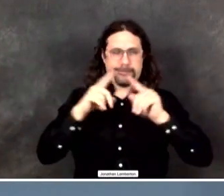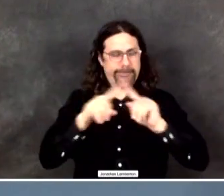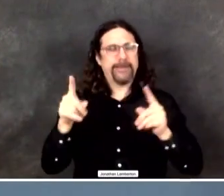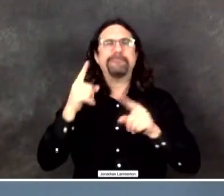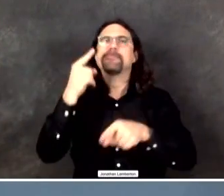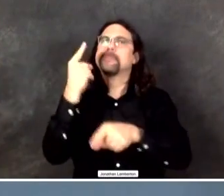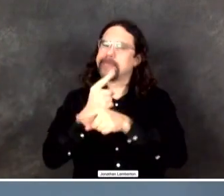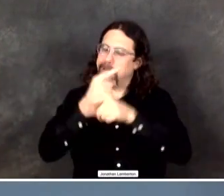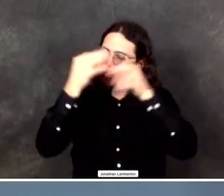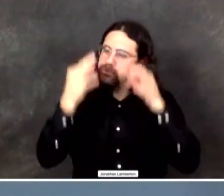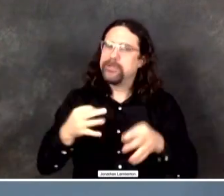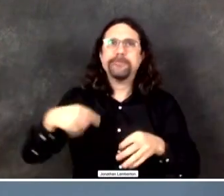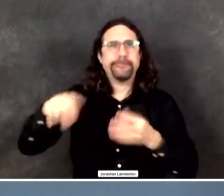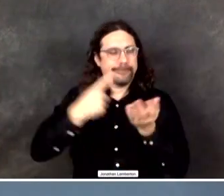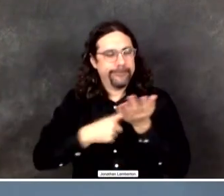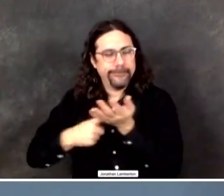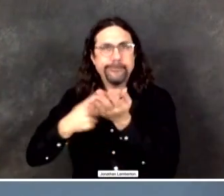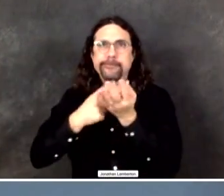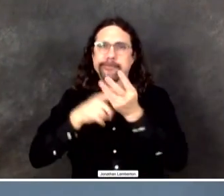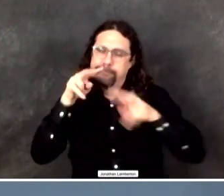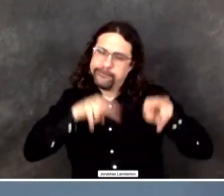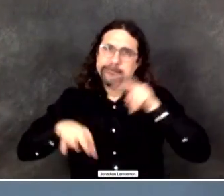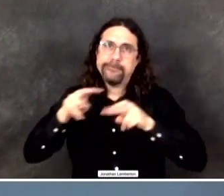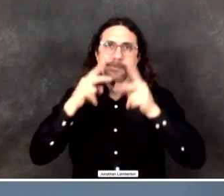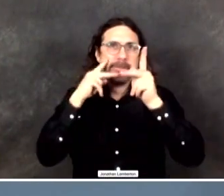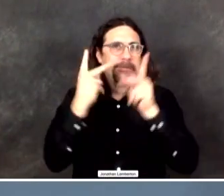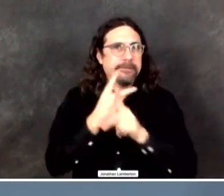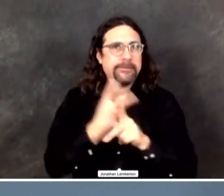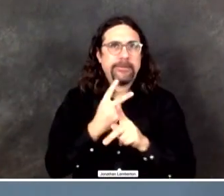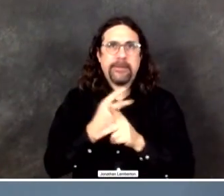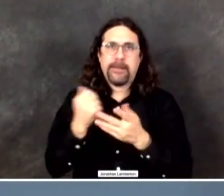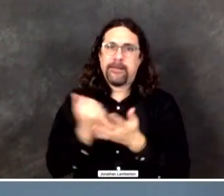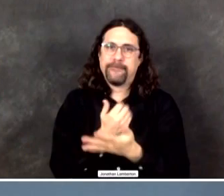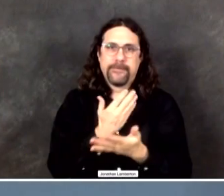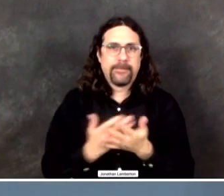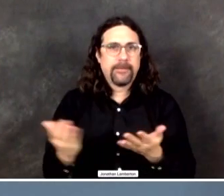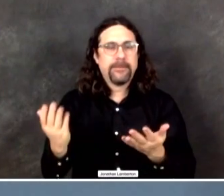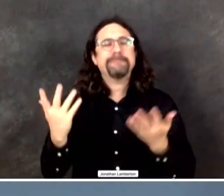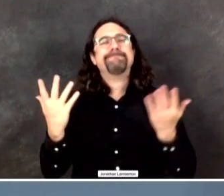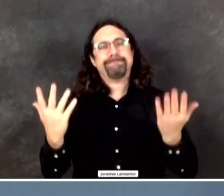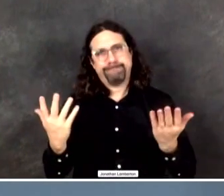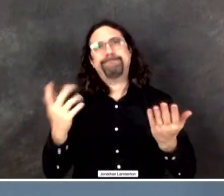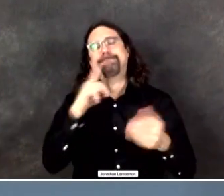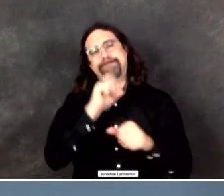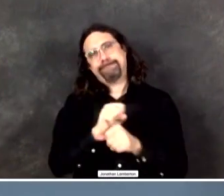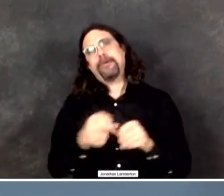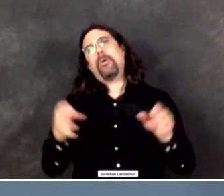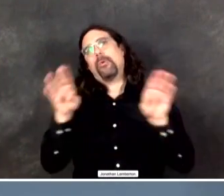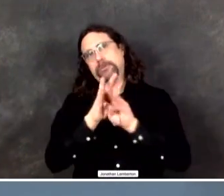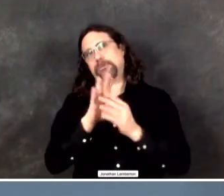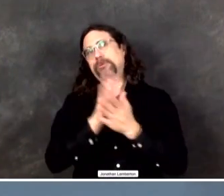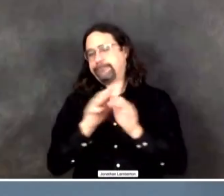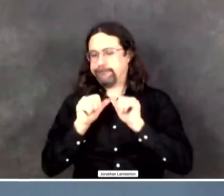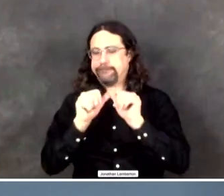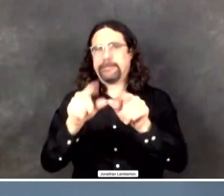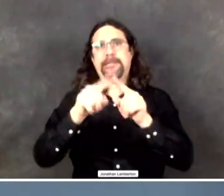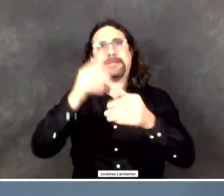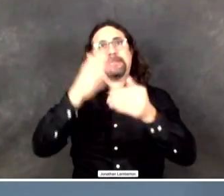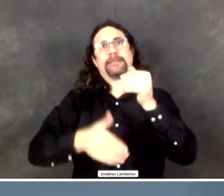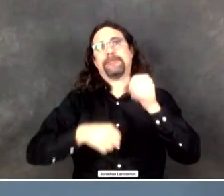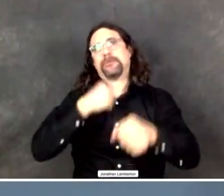you do. While we may not be together in school buildings, I want to be very clear that schools